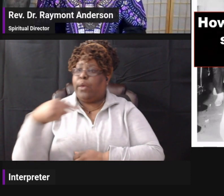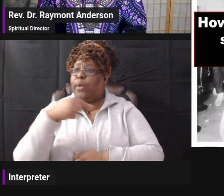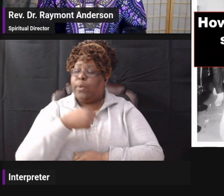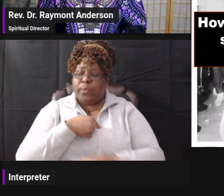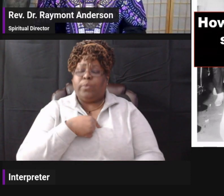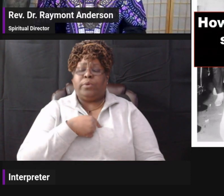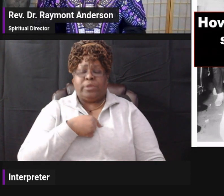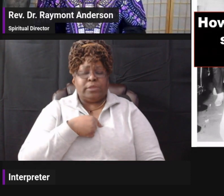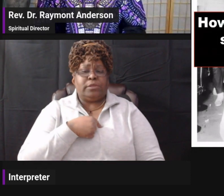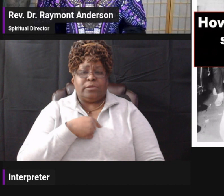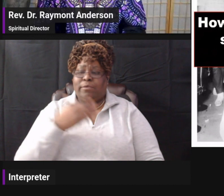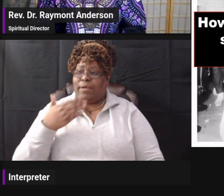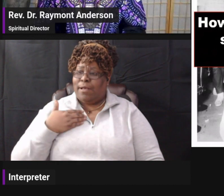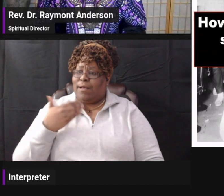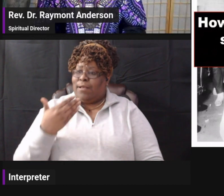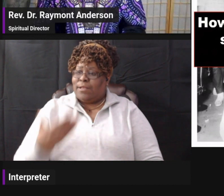How are we